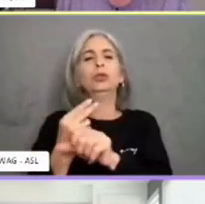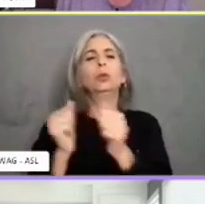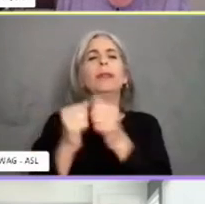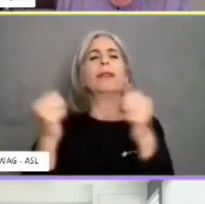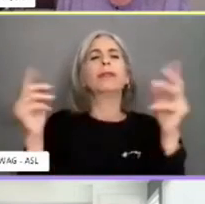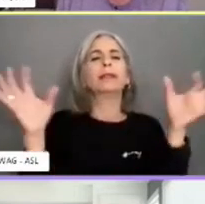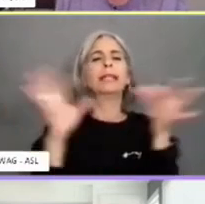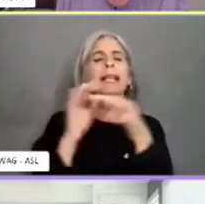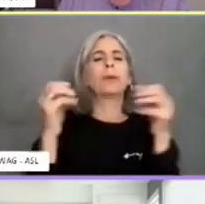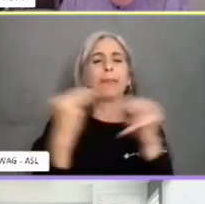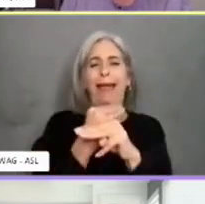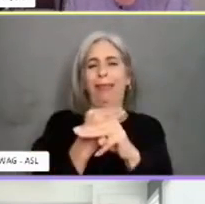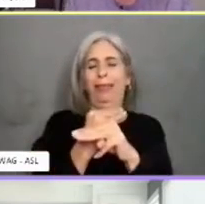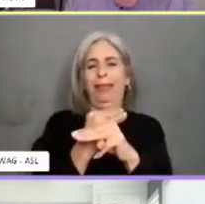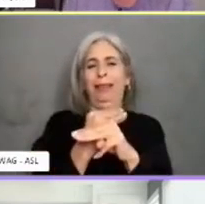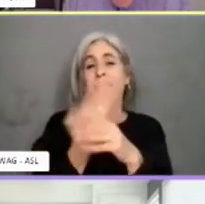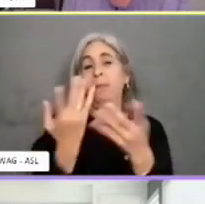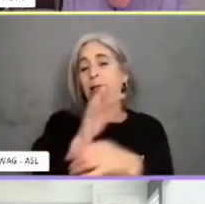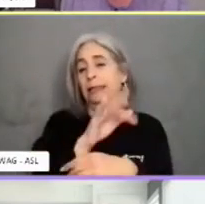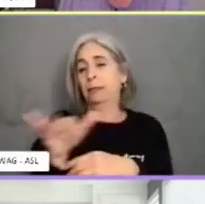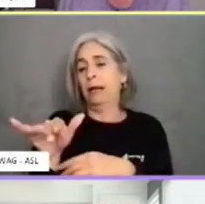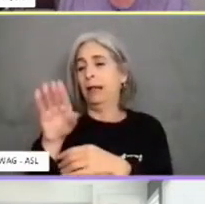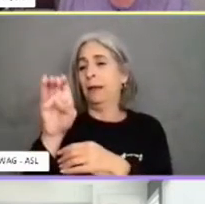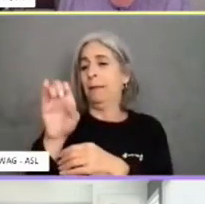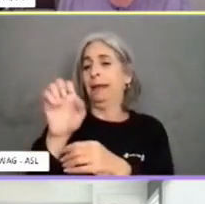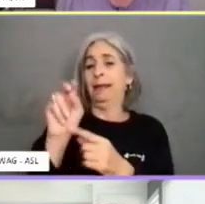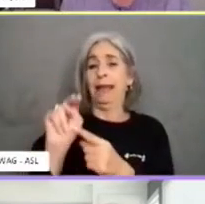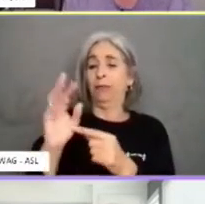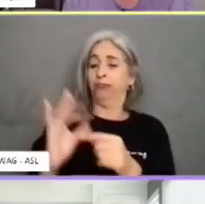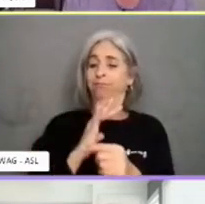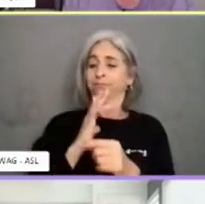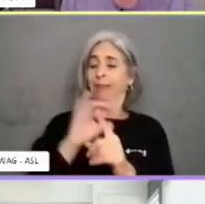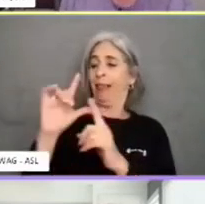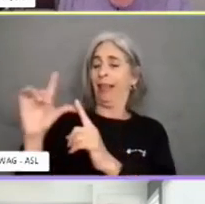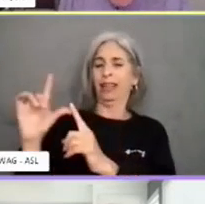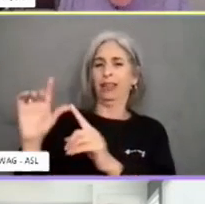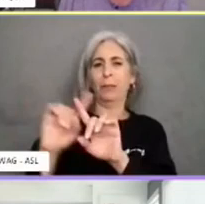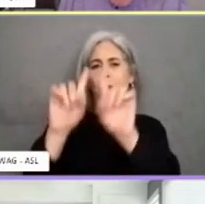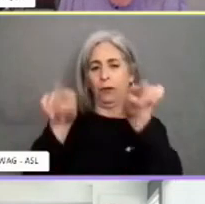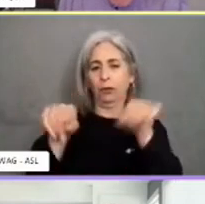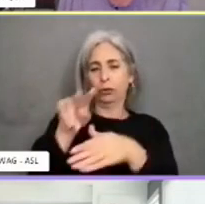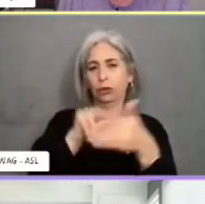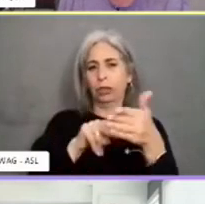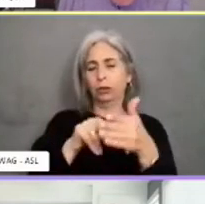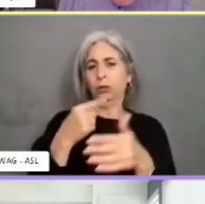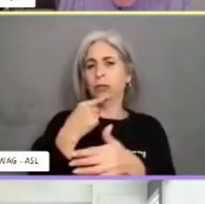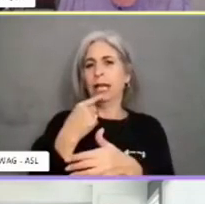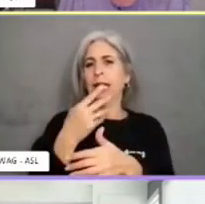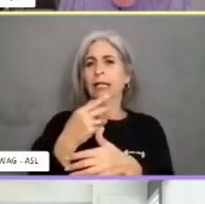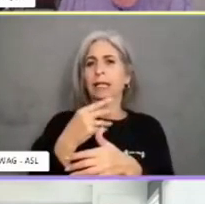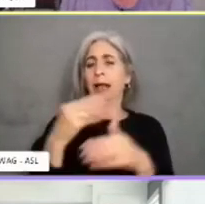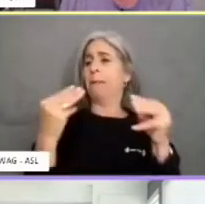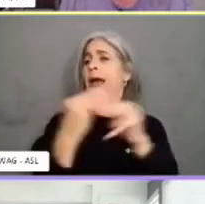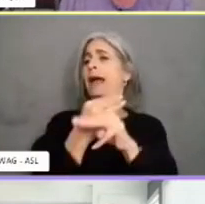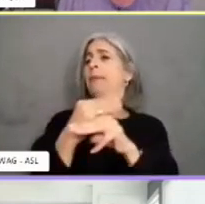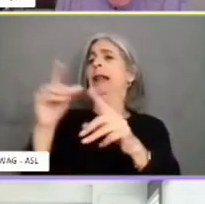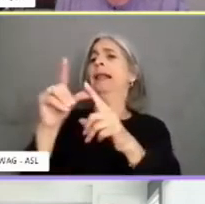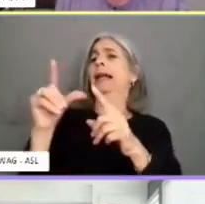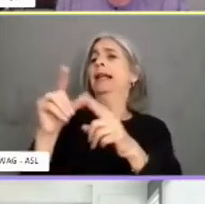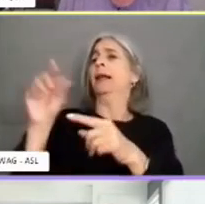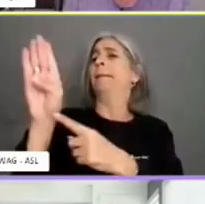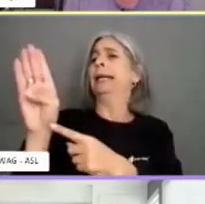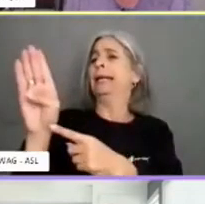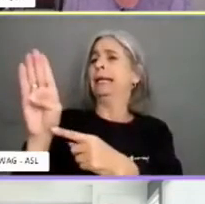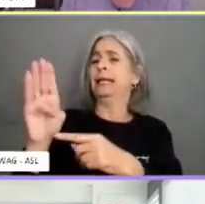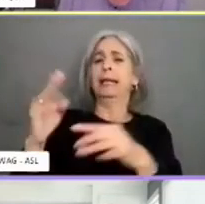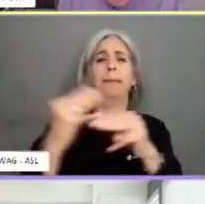And so you might spell out Ben with these fancy letters, but what the screen reader user hears is like mathematical letter B, mathematical